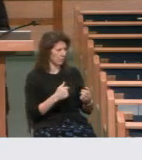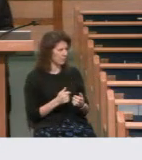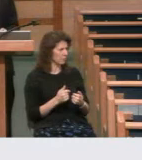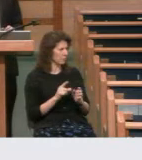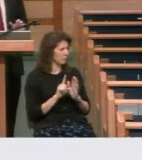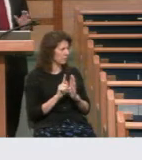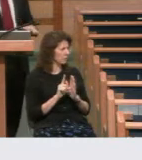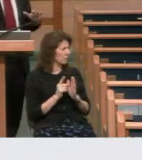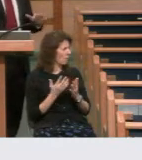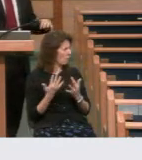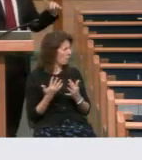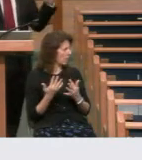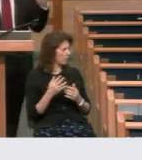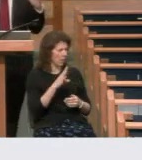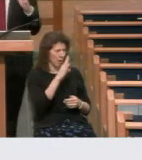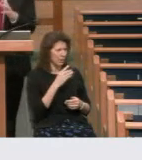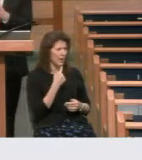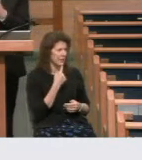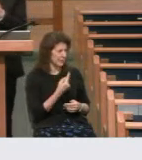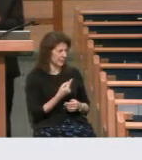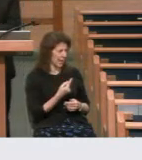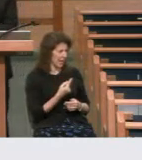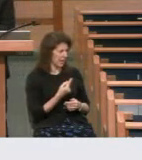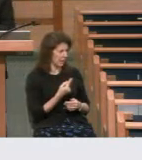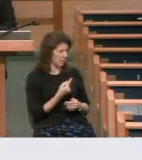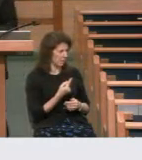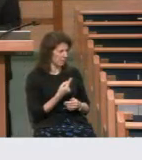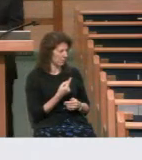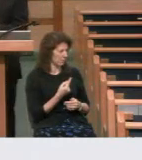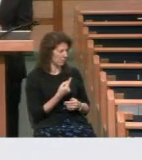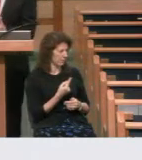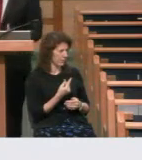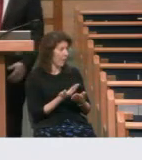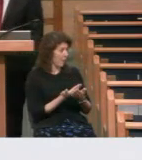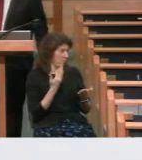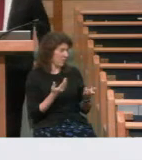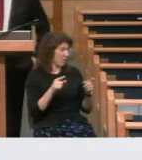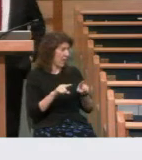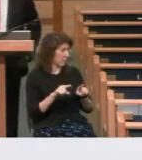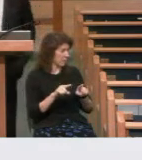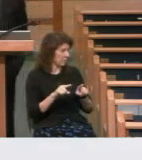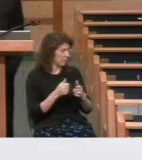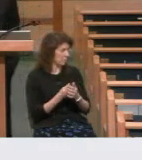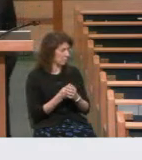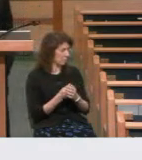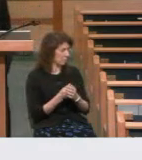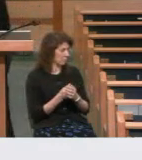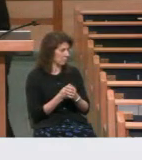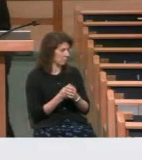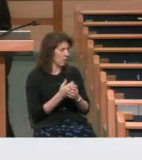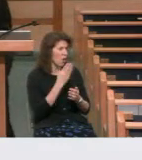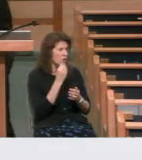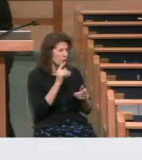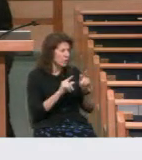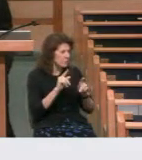This is God saying, and they almost verbatim said this phrase later on, we want a king like the nations around